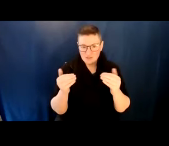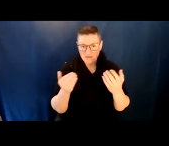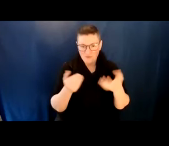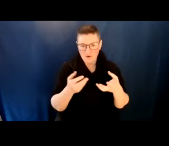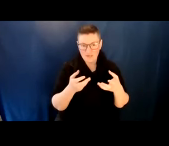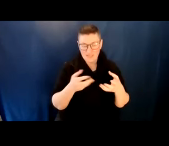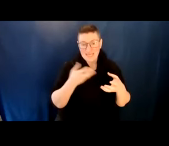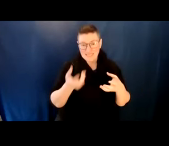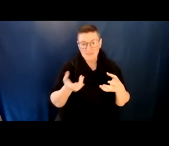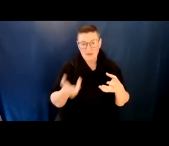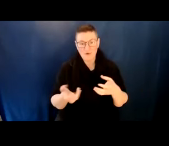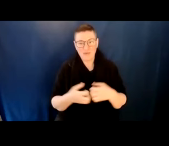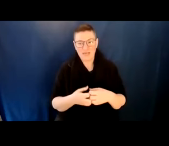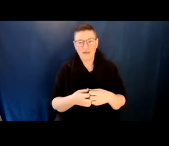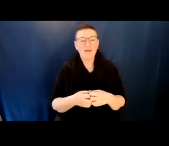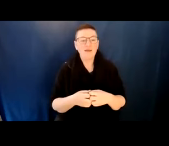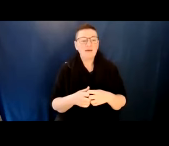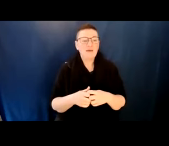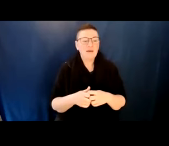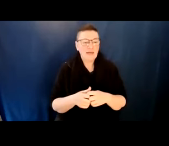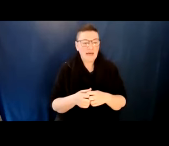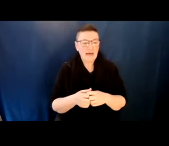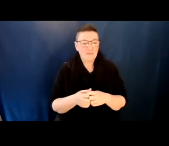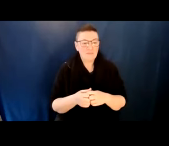match the intended metaphoric meaning.